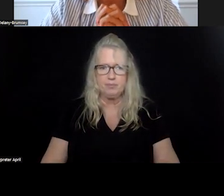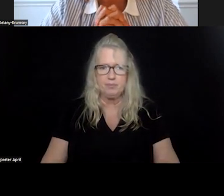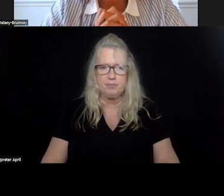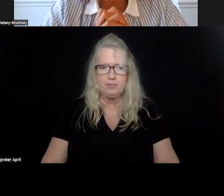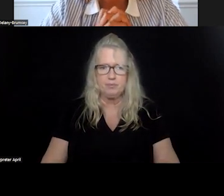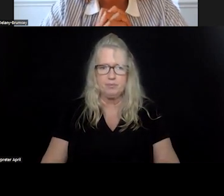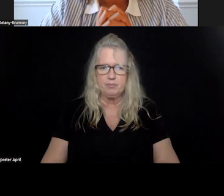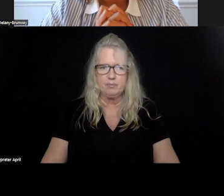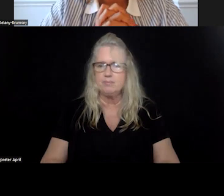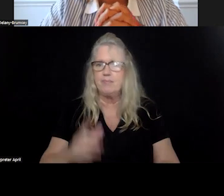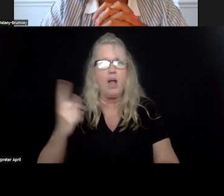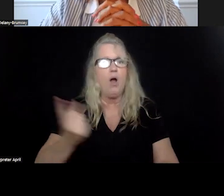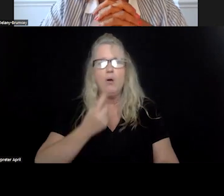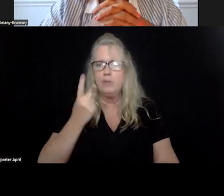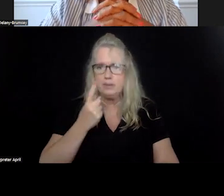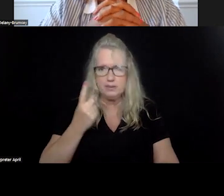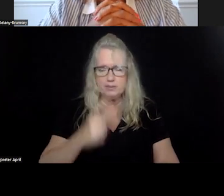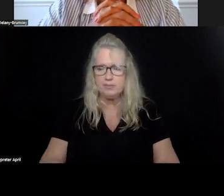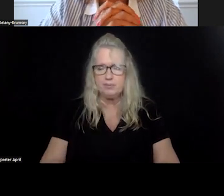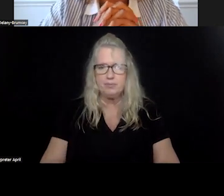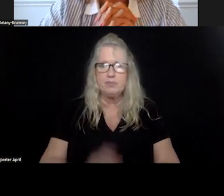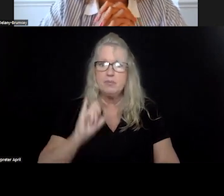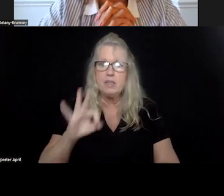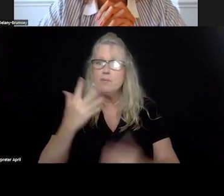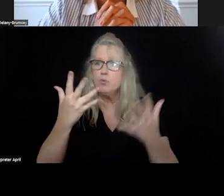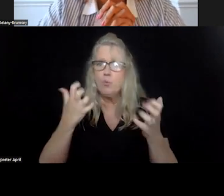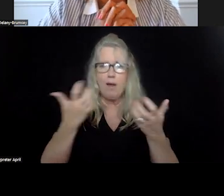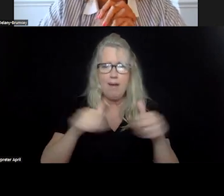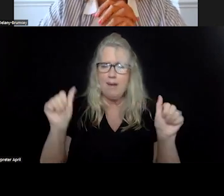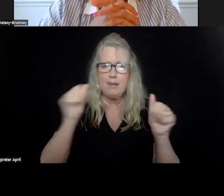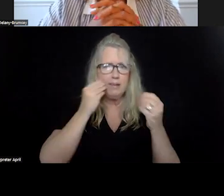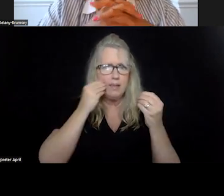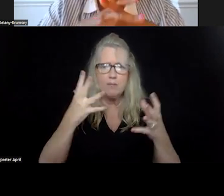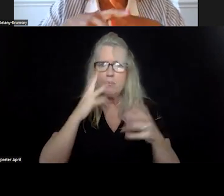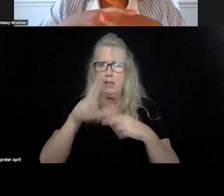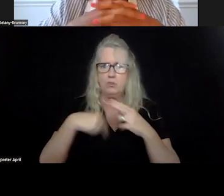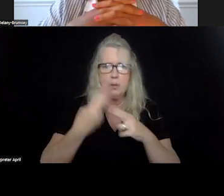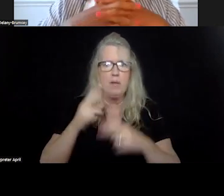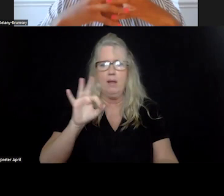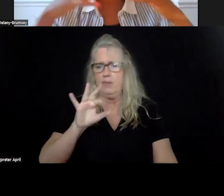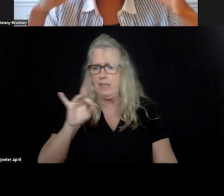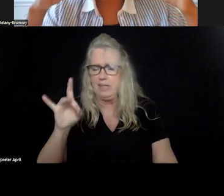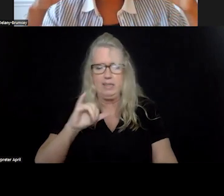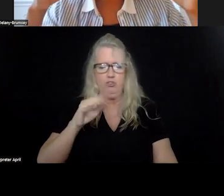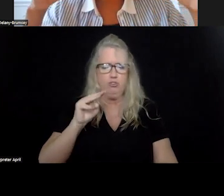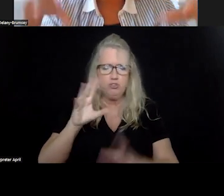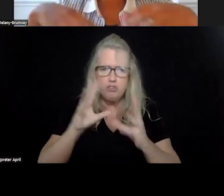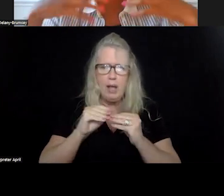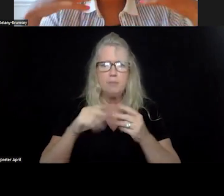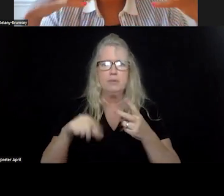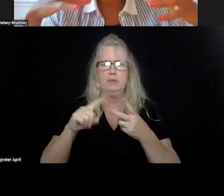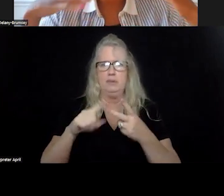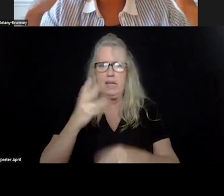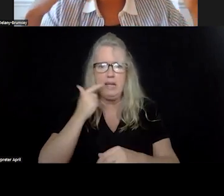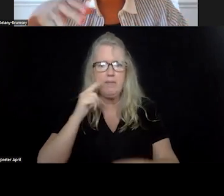So as always, if you want any information about the 988 Jam and get the